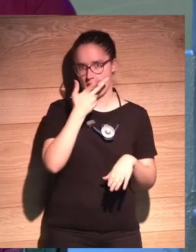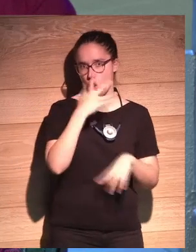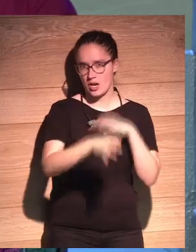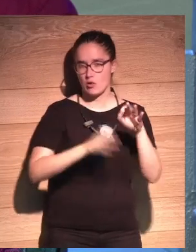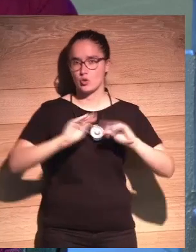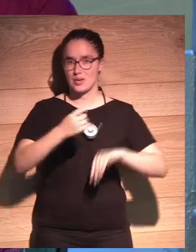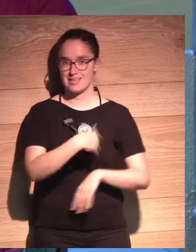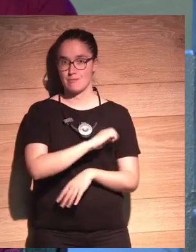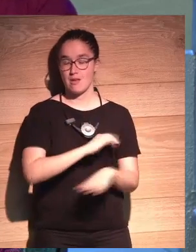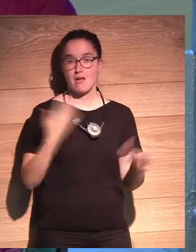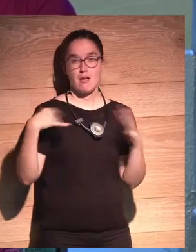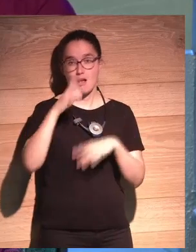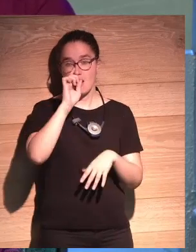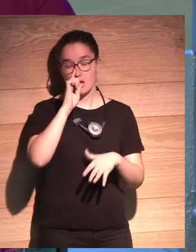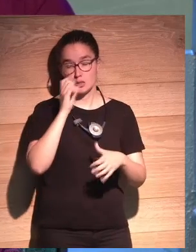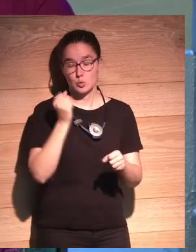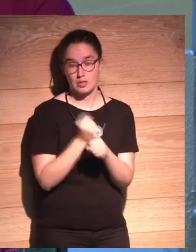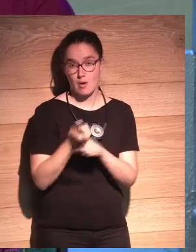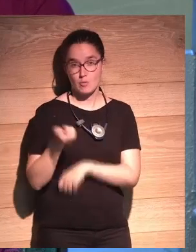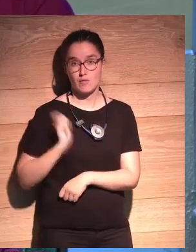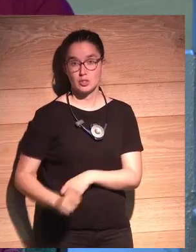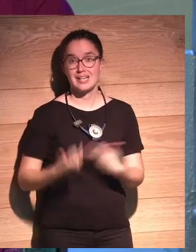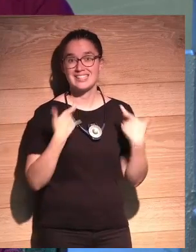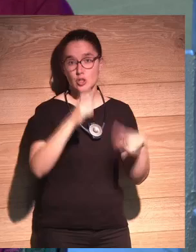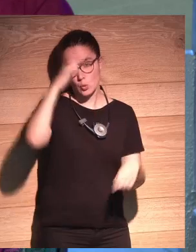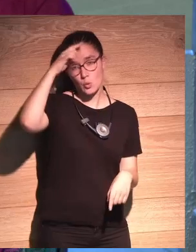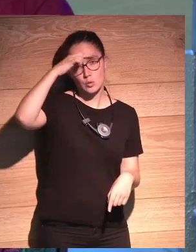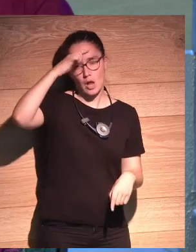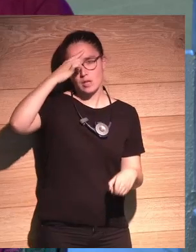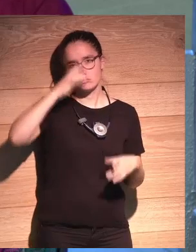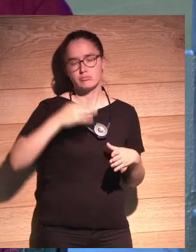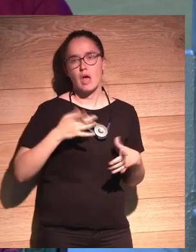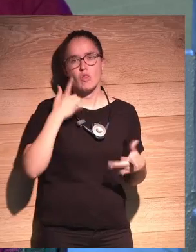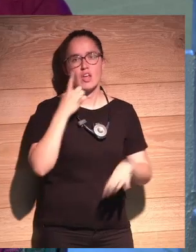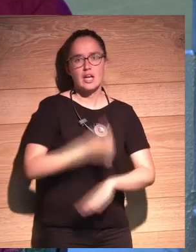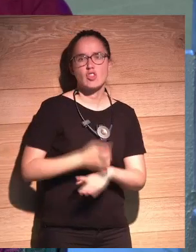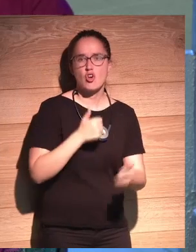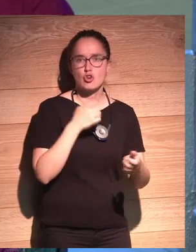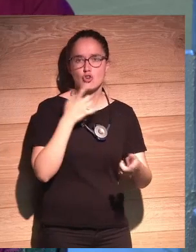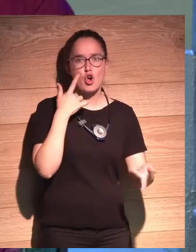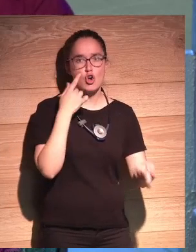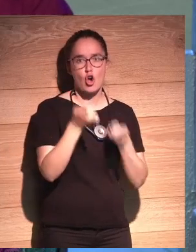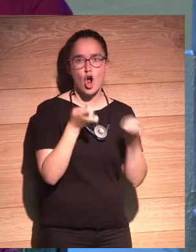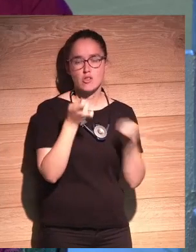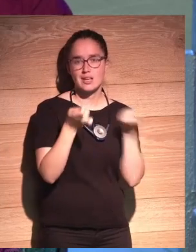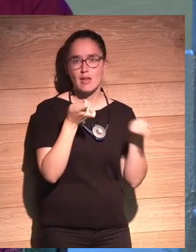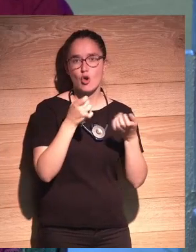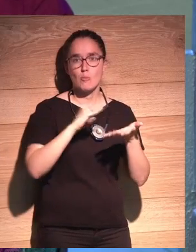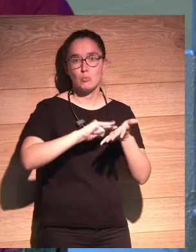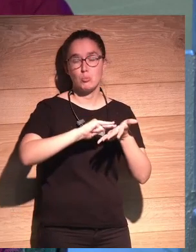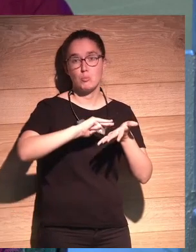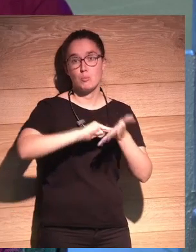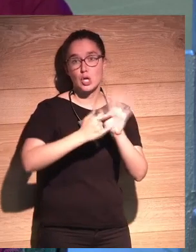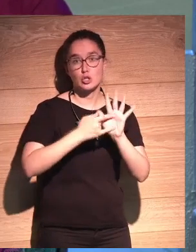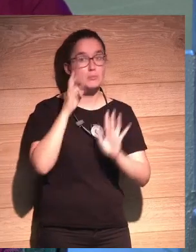Spanish network. Previously, she has developed her professional career in the cultural sector, where she has led